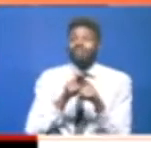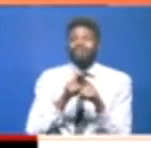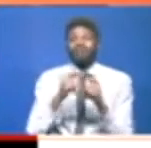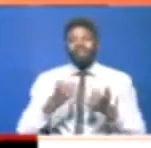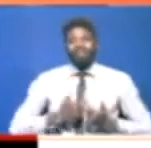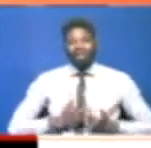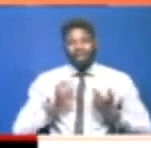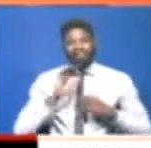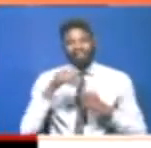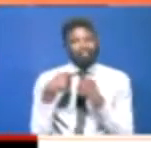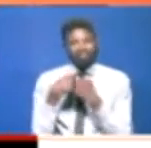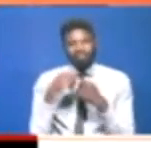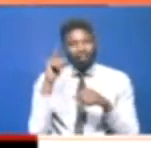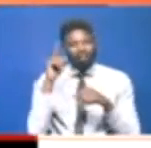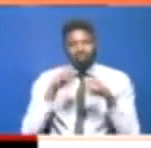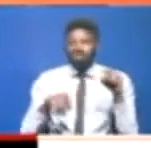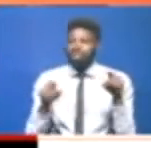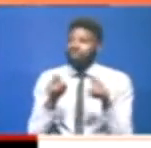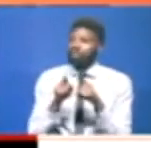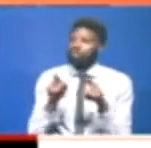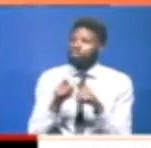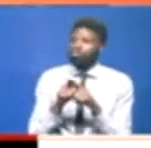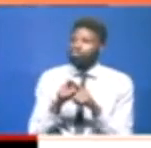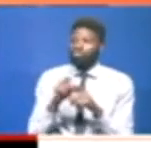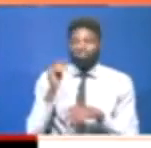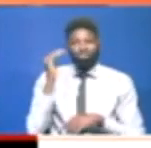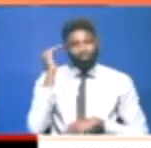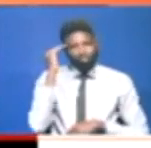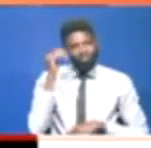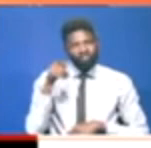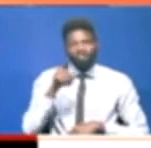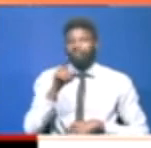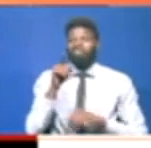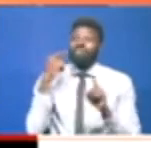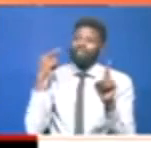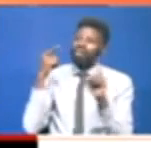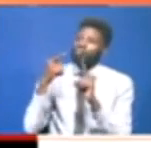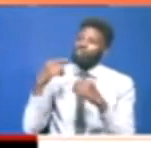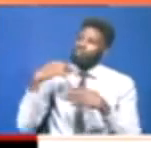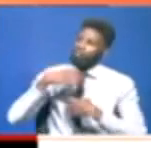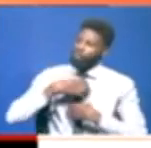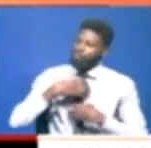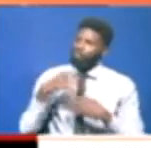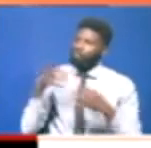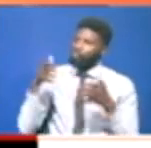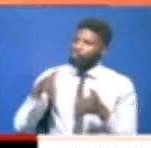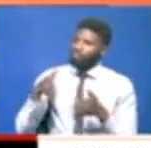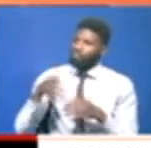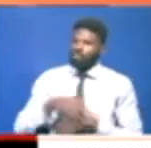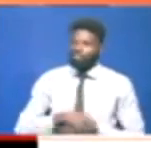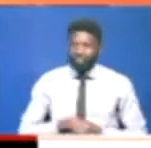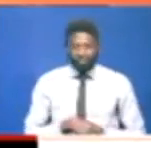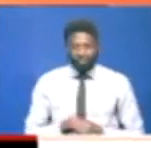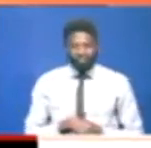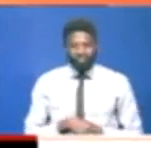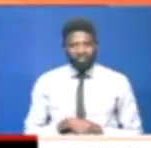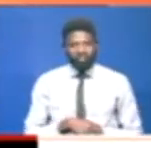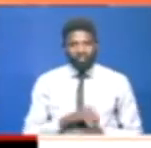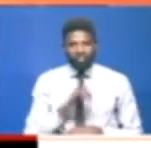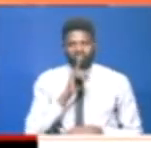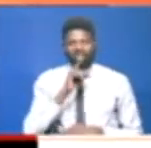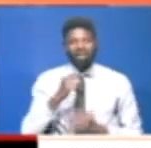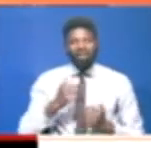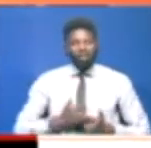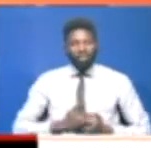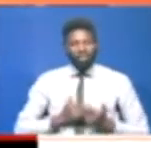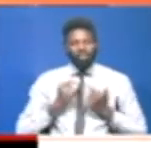able now to determine. Mm-hmm. For them, it's not about retirement, it's about the, because they talk about you only live once. But we are